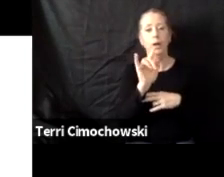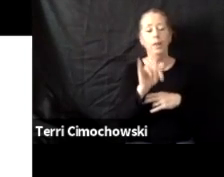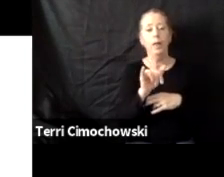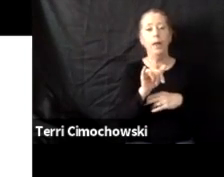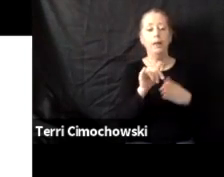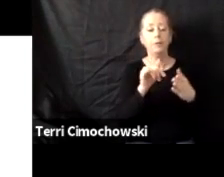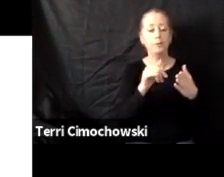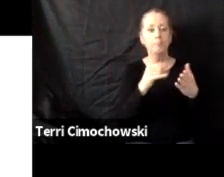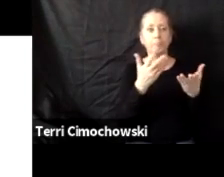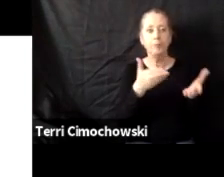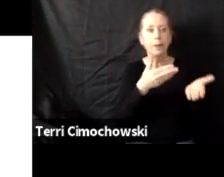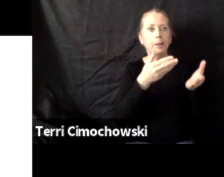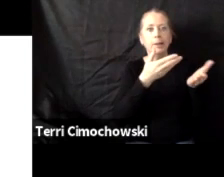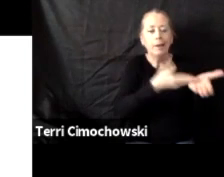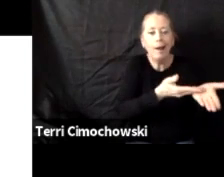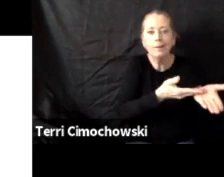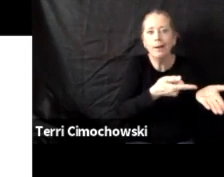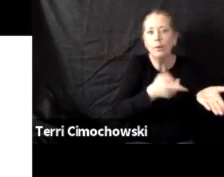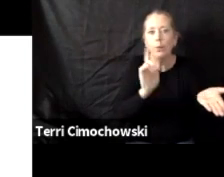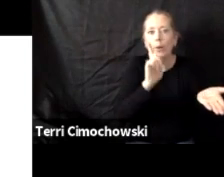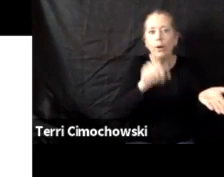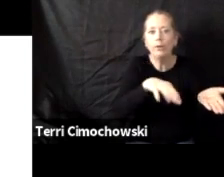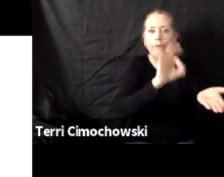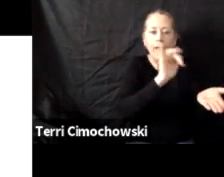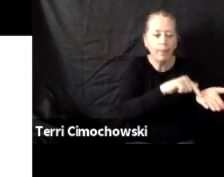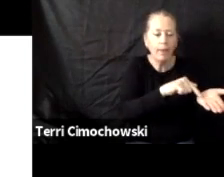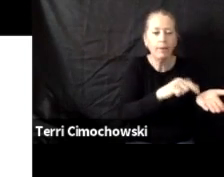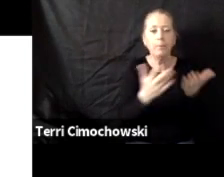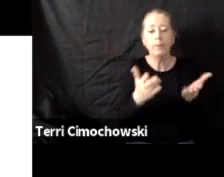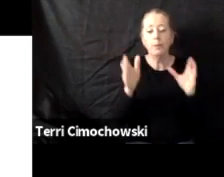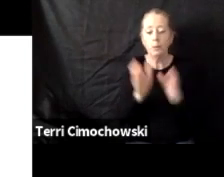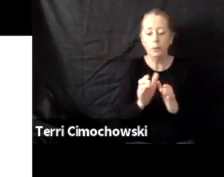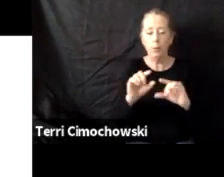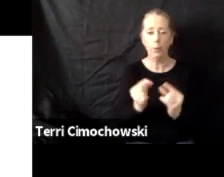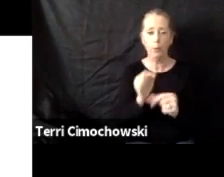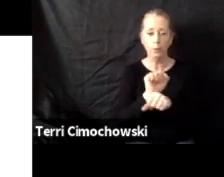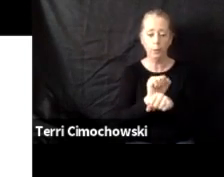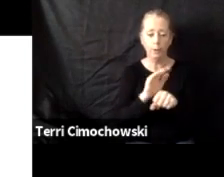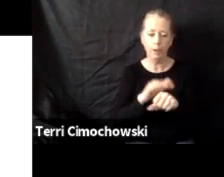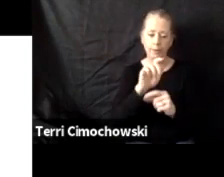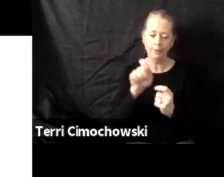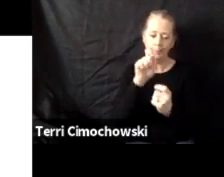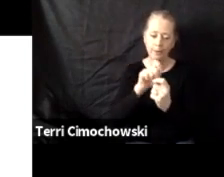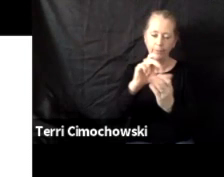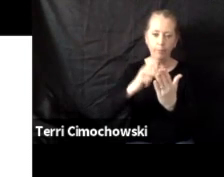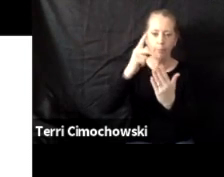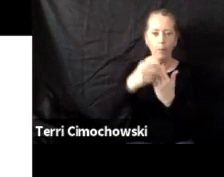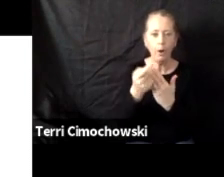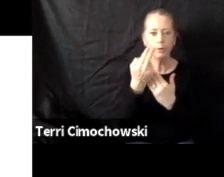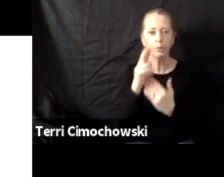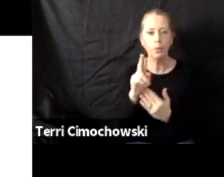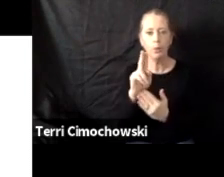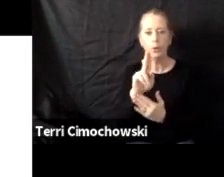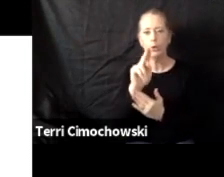that specific class is in. It might be small groups working together on a specific project or on a specific